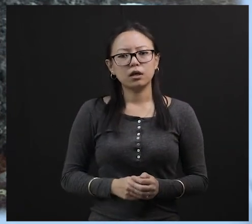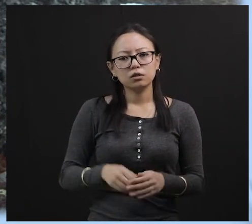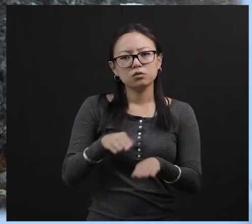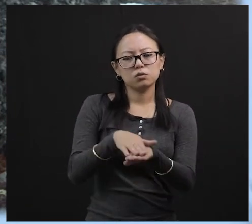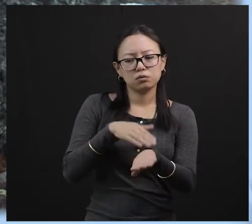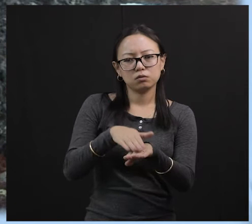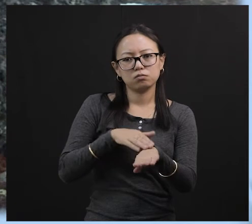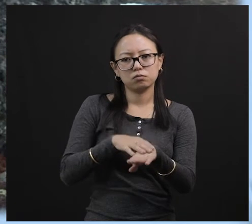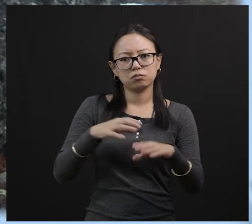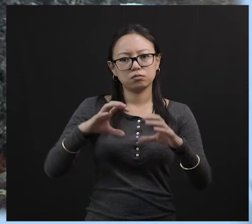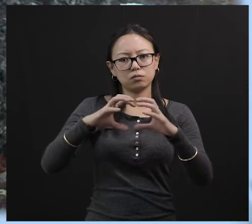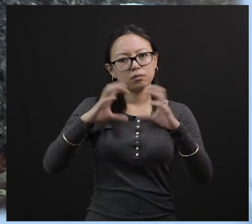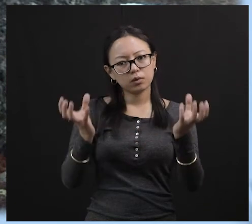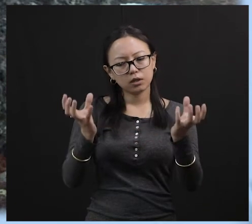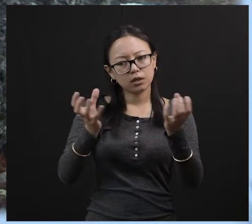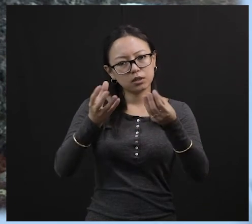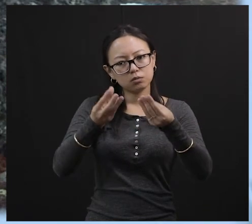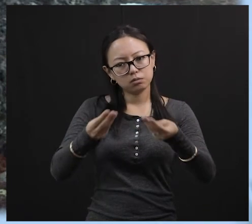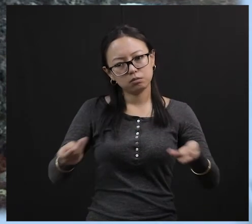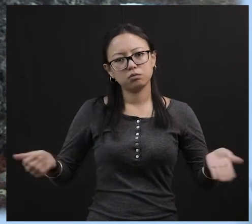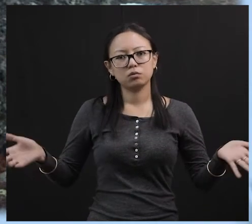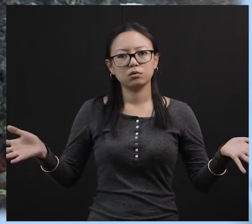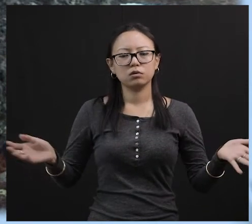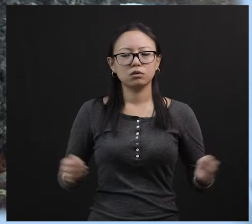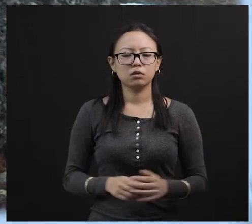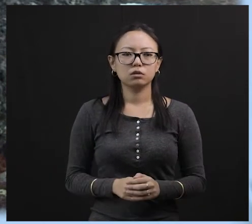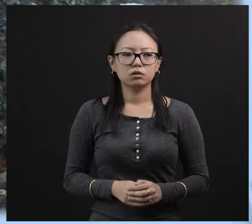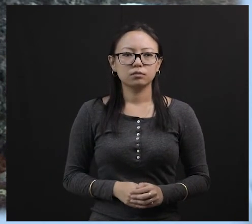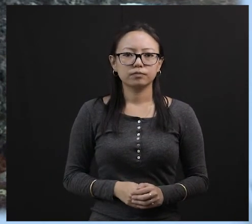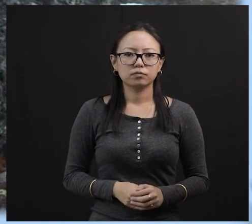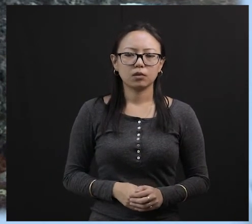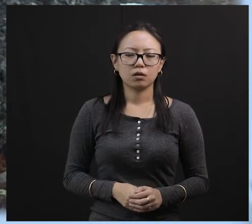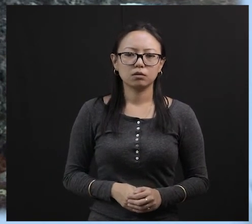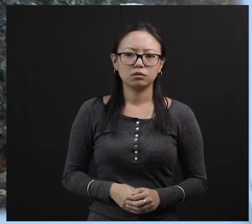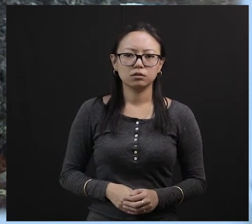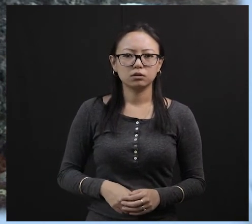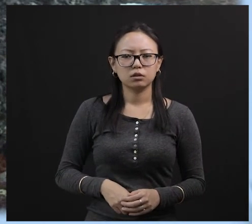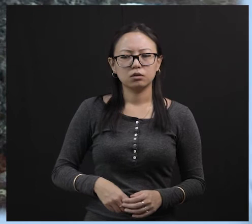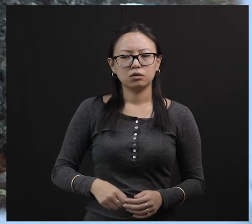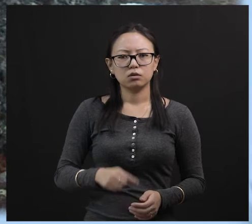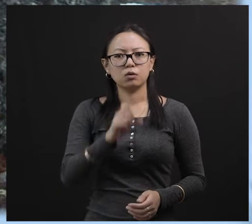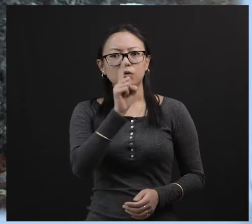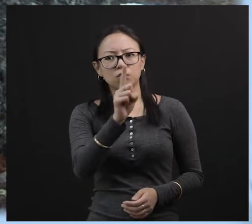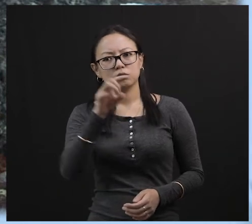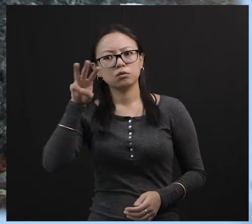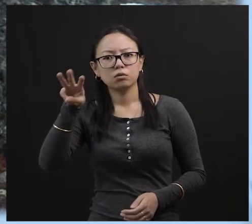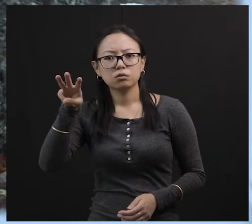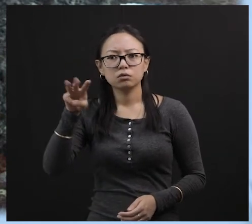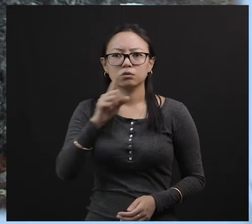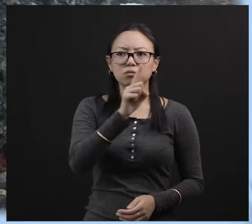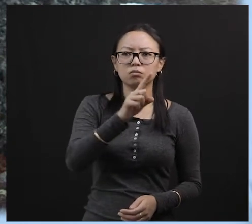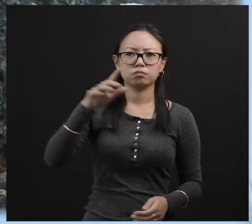the rocks. The rocks breaks down, and years after years after years, after hundreds and thousands of years, the